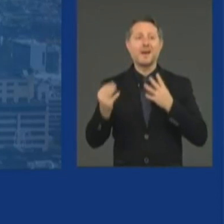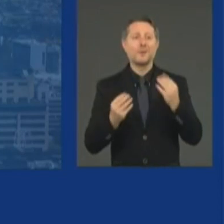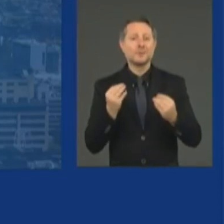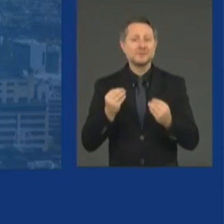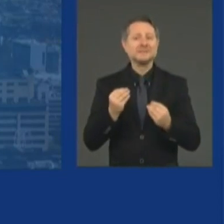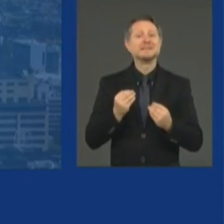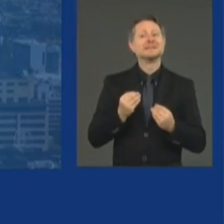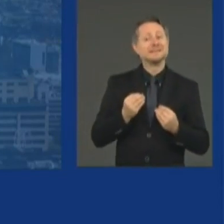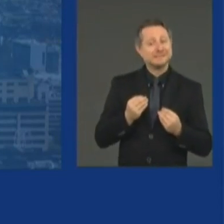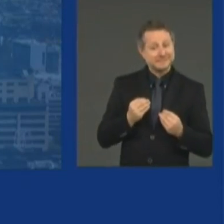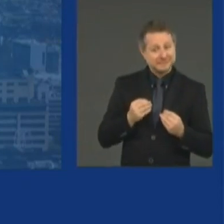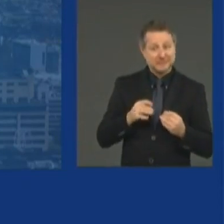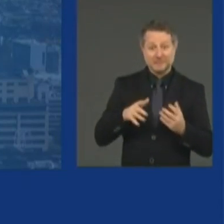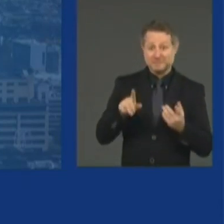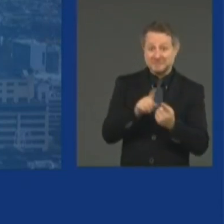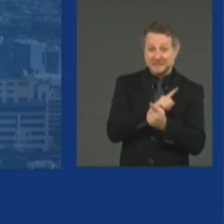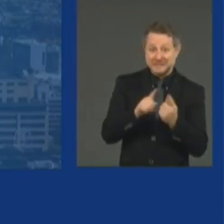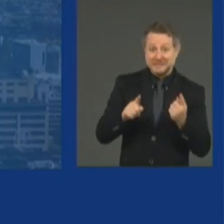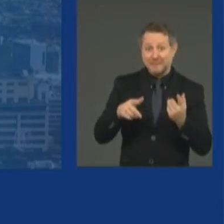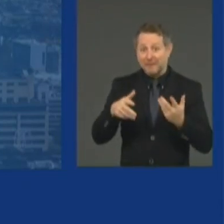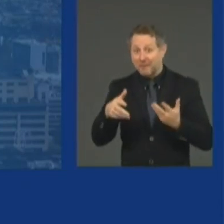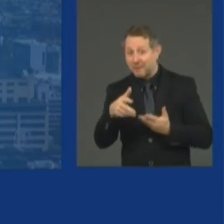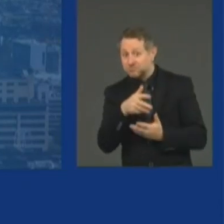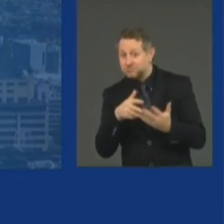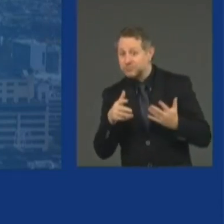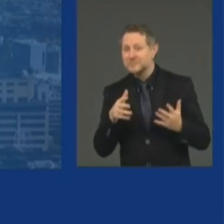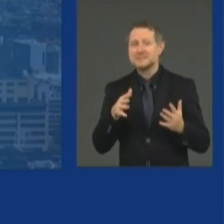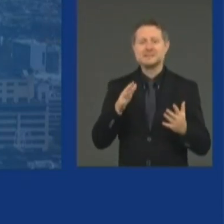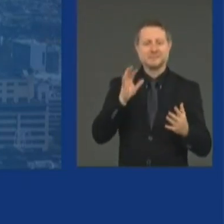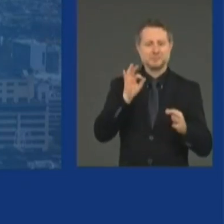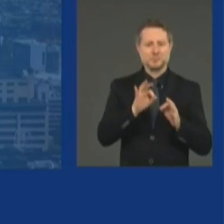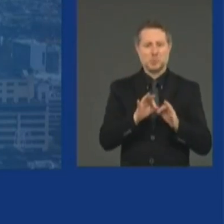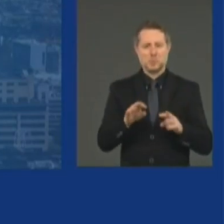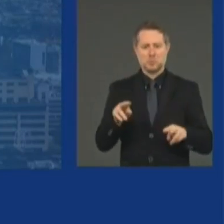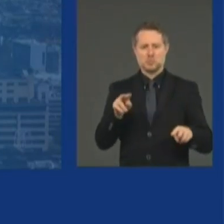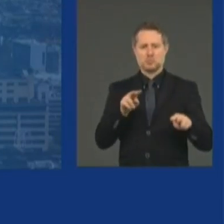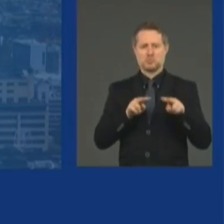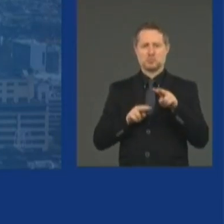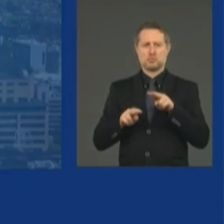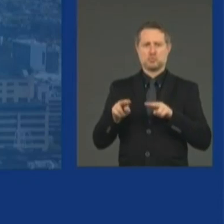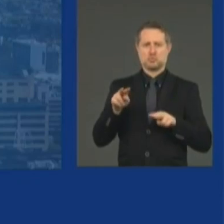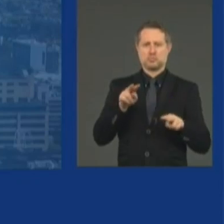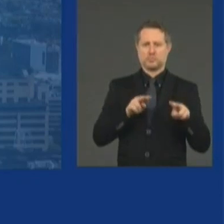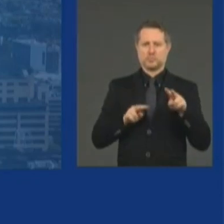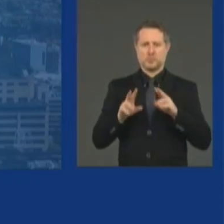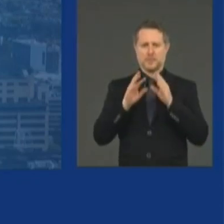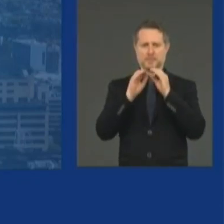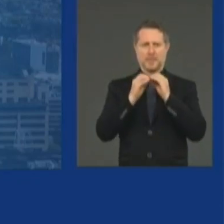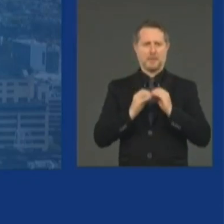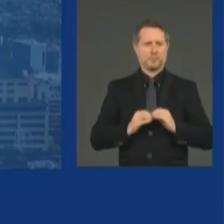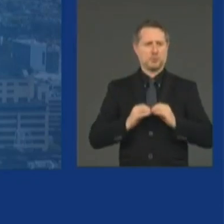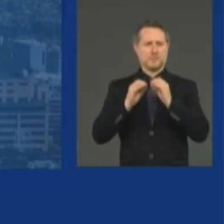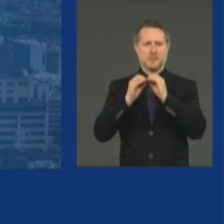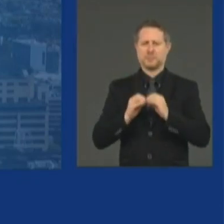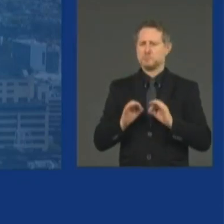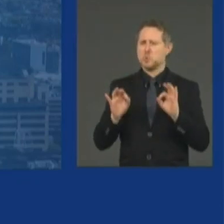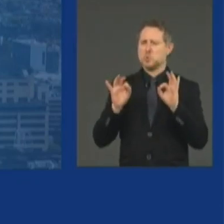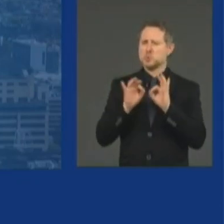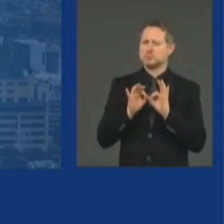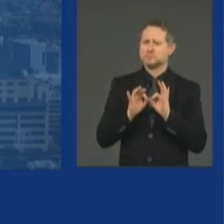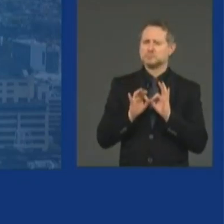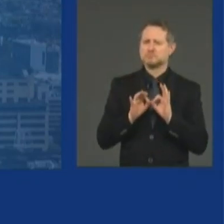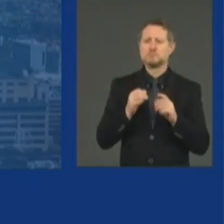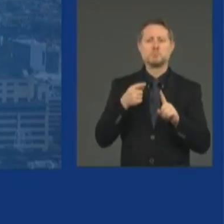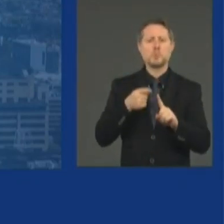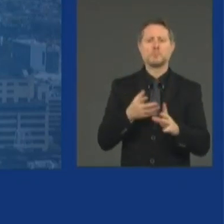contacting other people, and then you measure the impact of that increase with numbers.